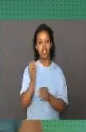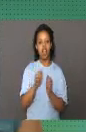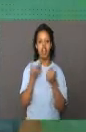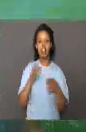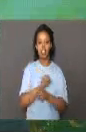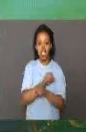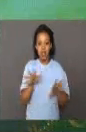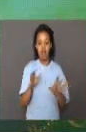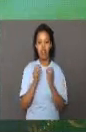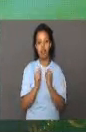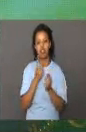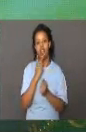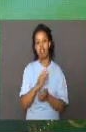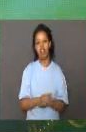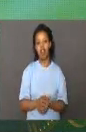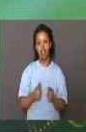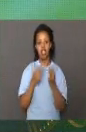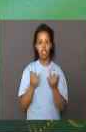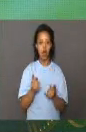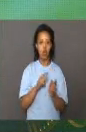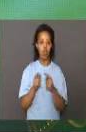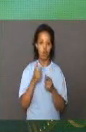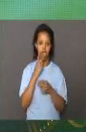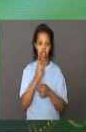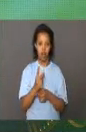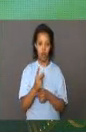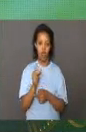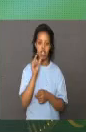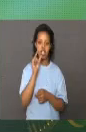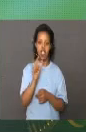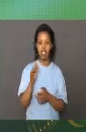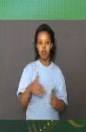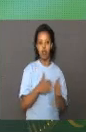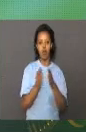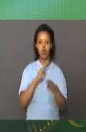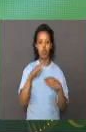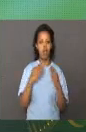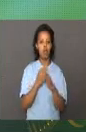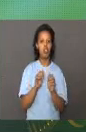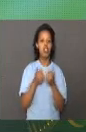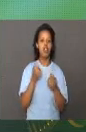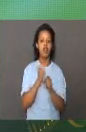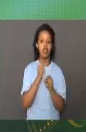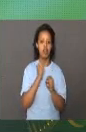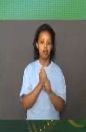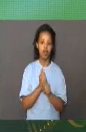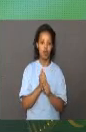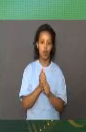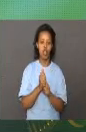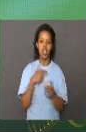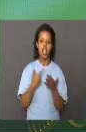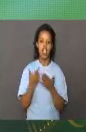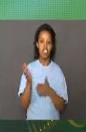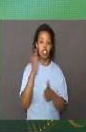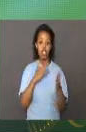spread. We learned a few ways biologists are working to find